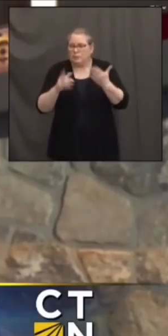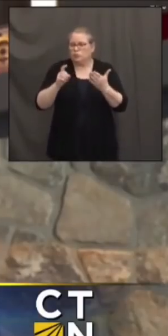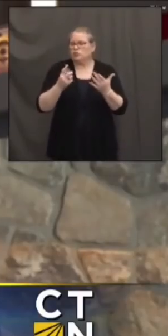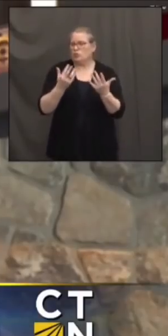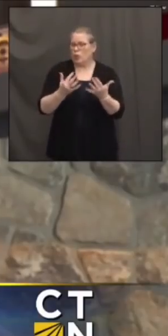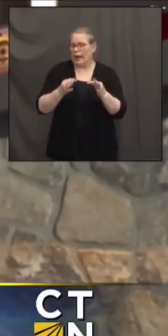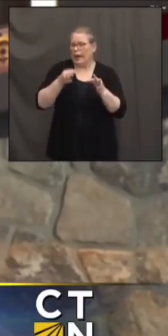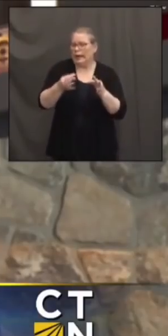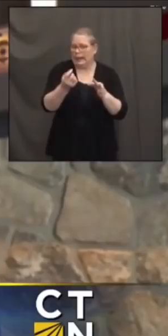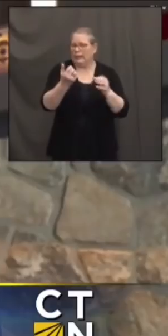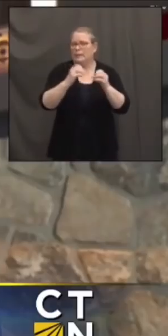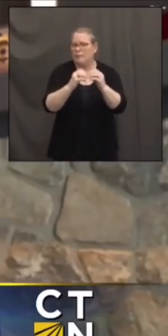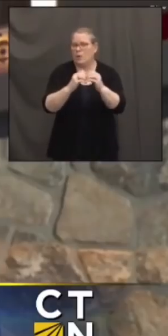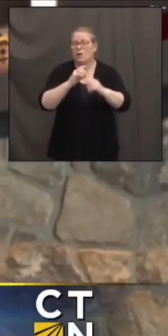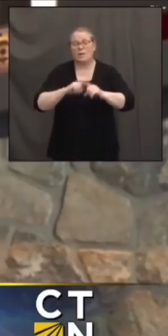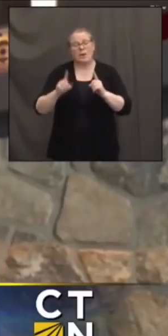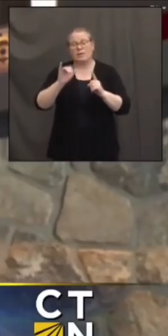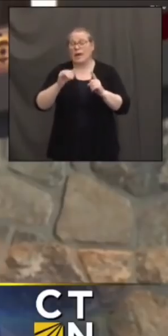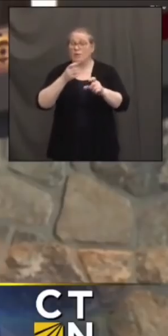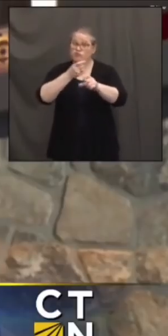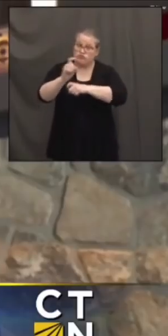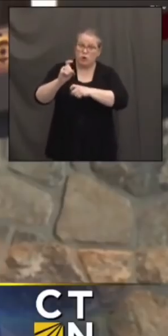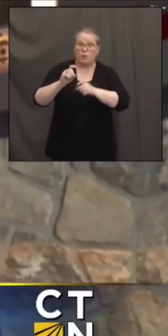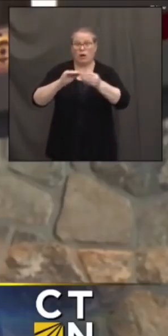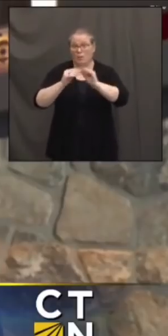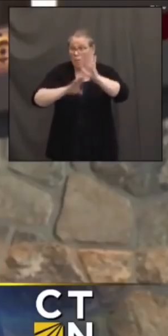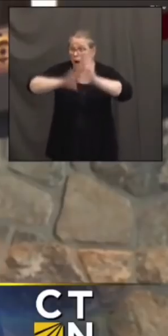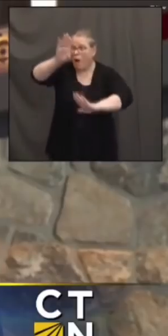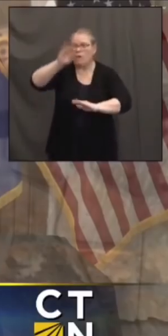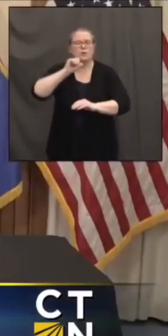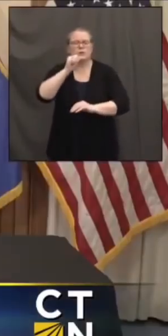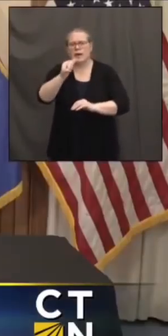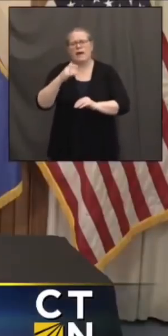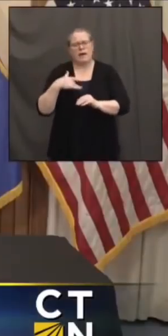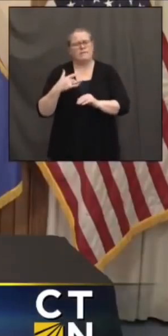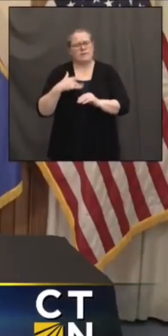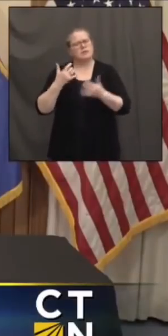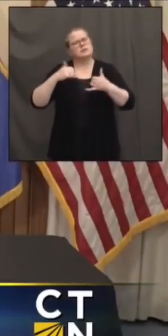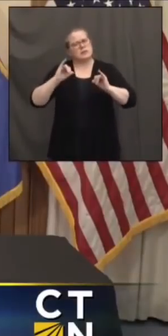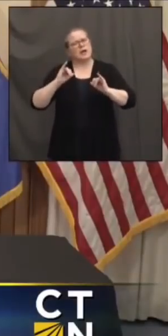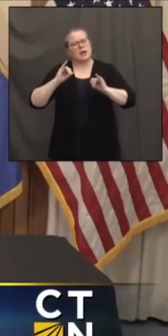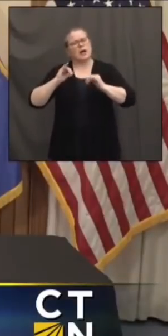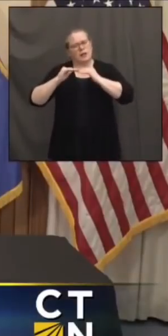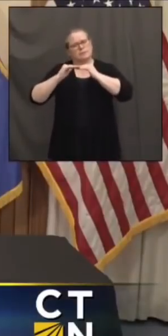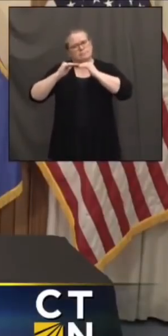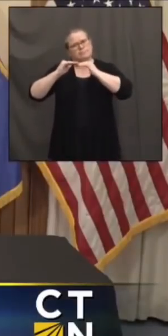epidemic, but it hasn't foreclosed that. I think we're still going to realize that opportunity.